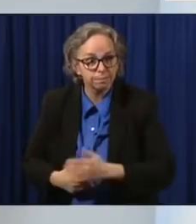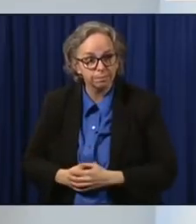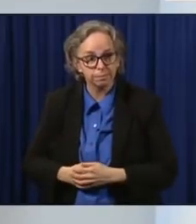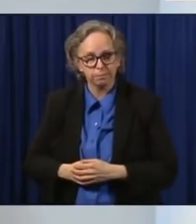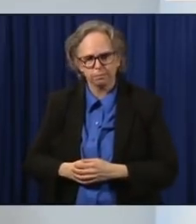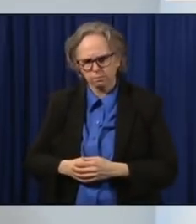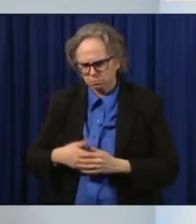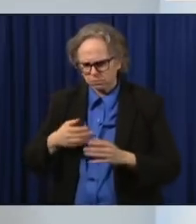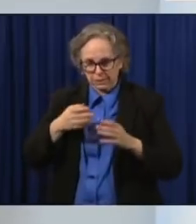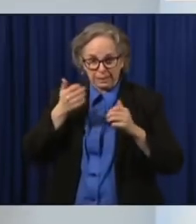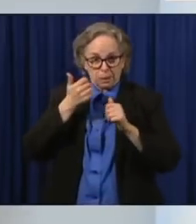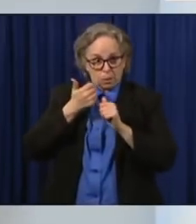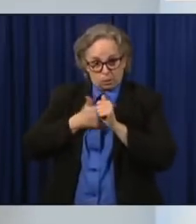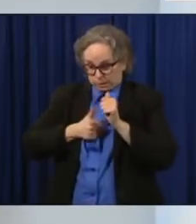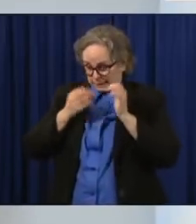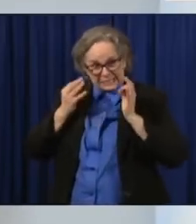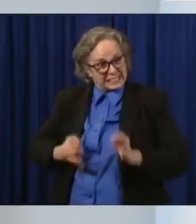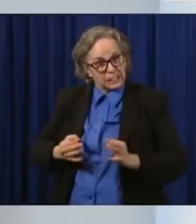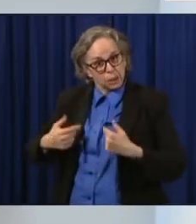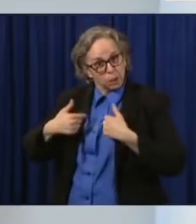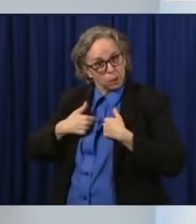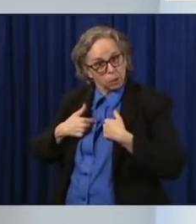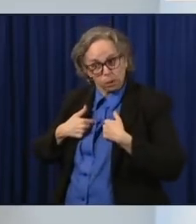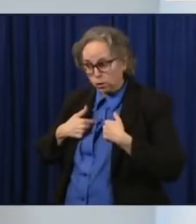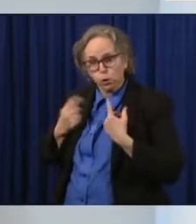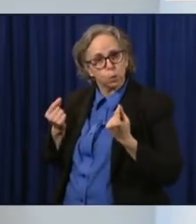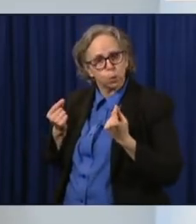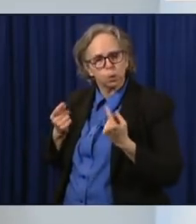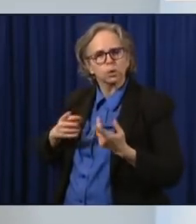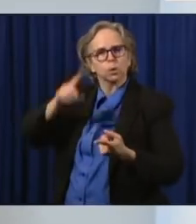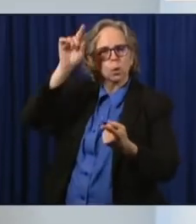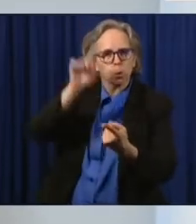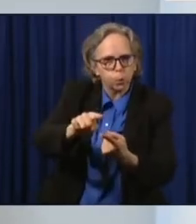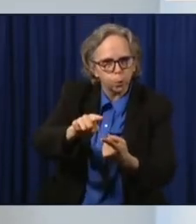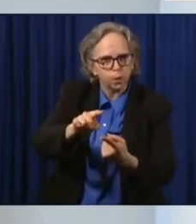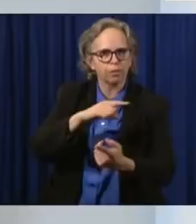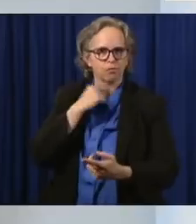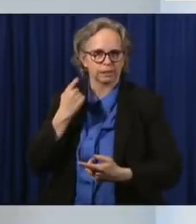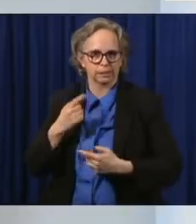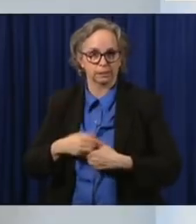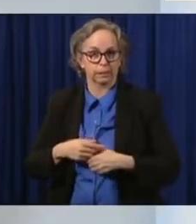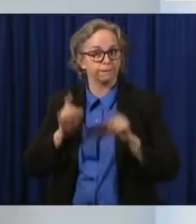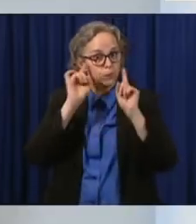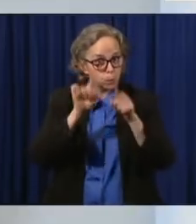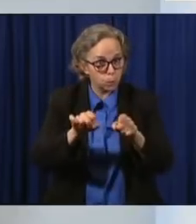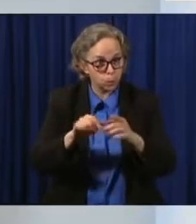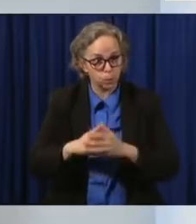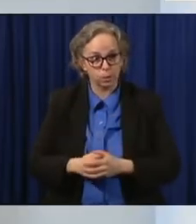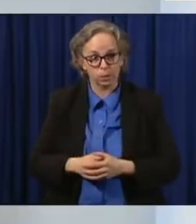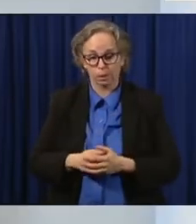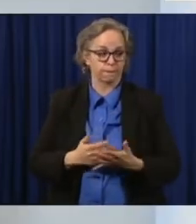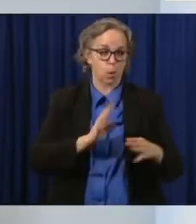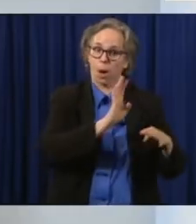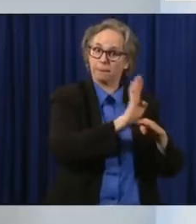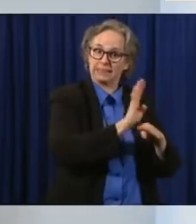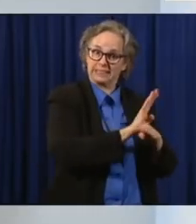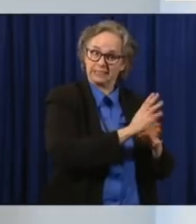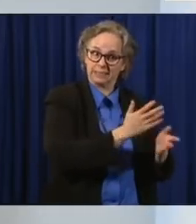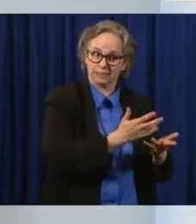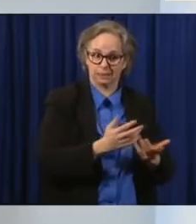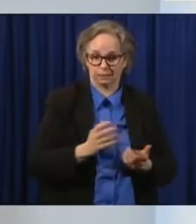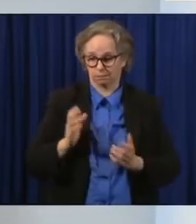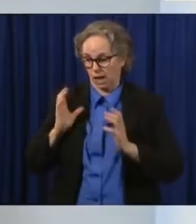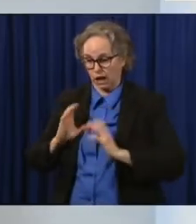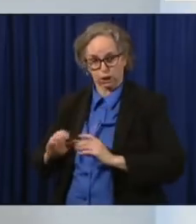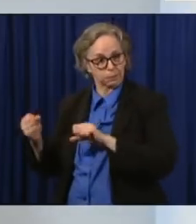you, for businesses, for employees, customers in our society. And we're now at that phase where our